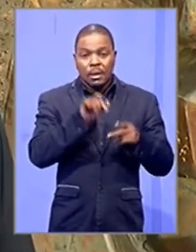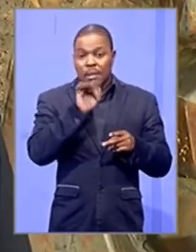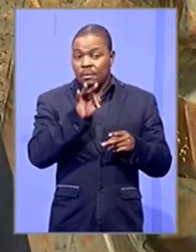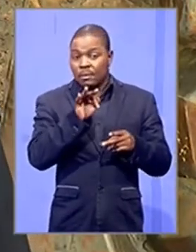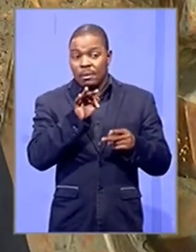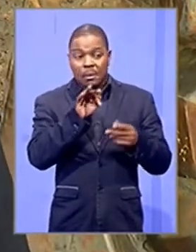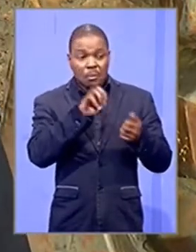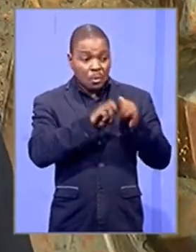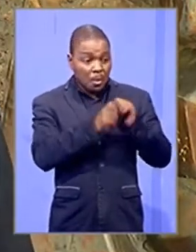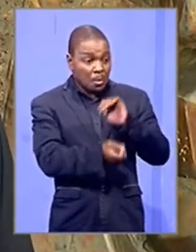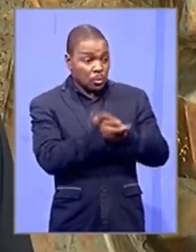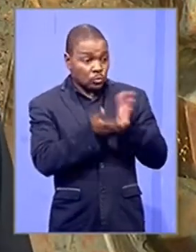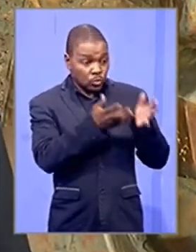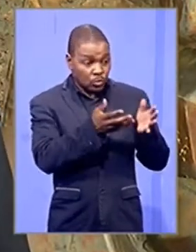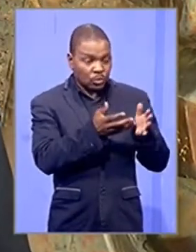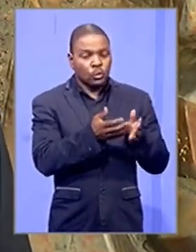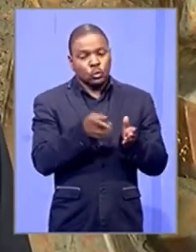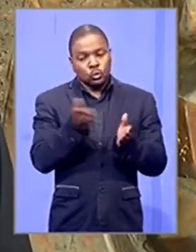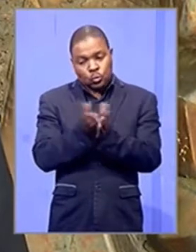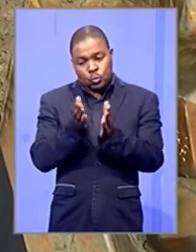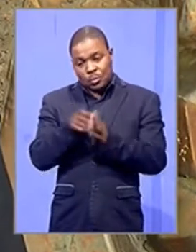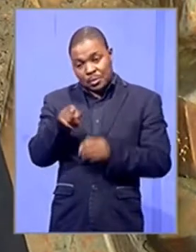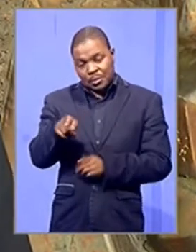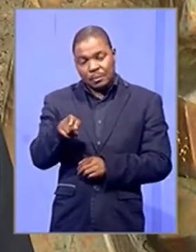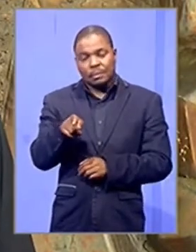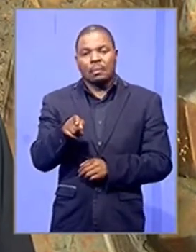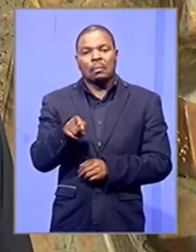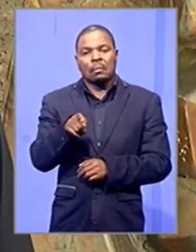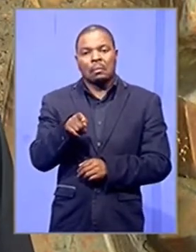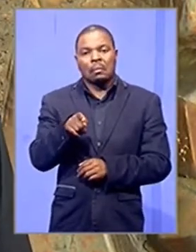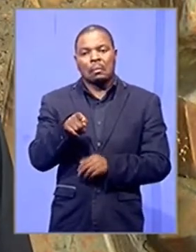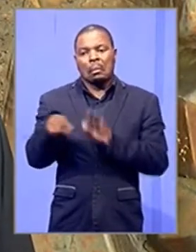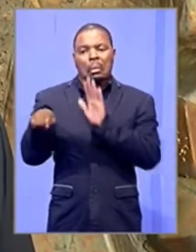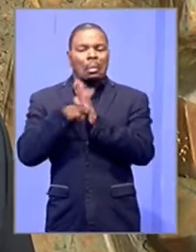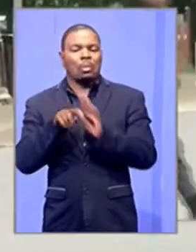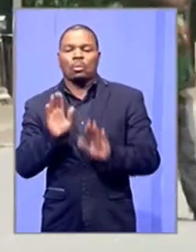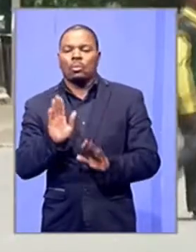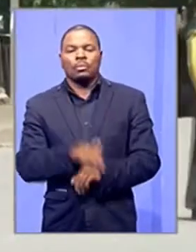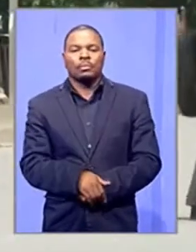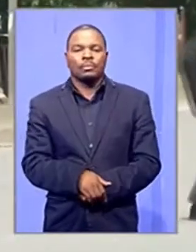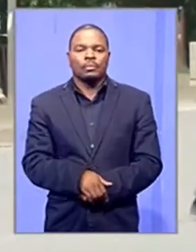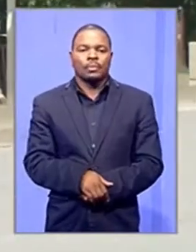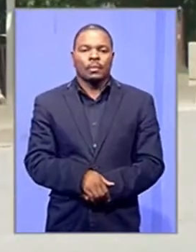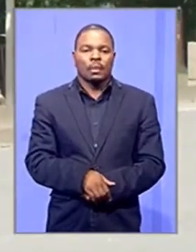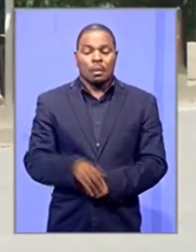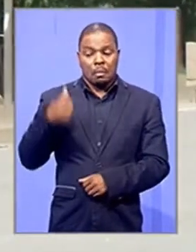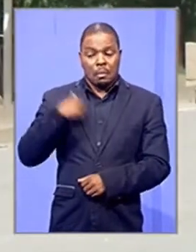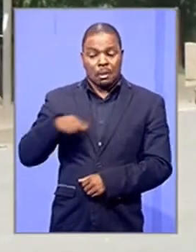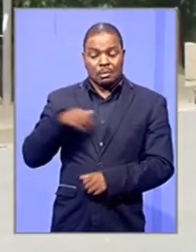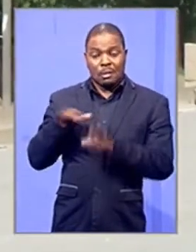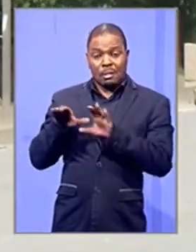of situation, at least the schooling is not adversely affected. Masepala o